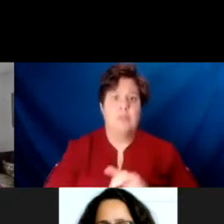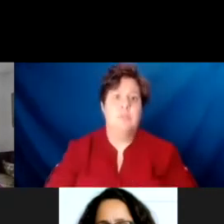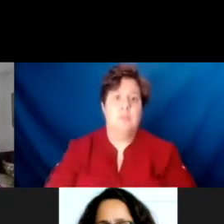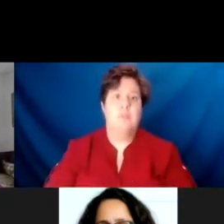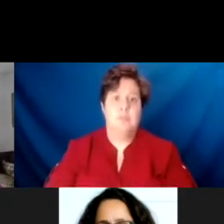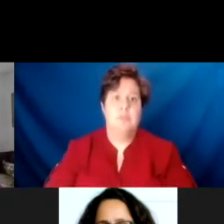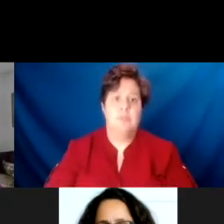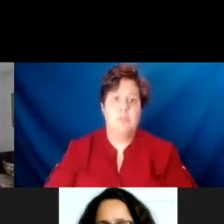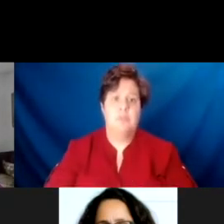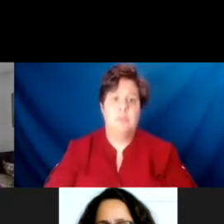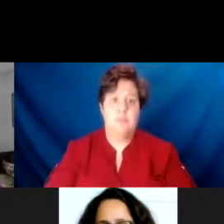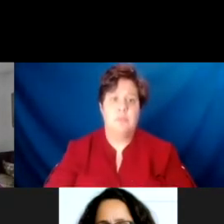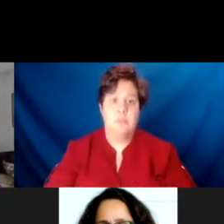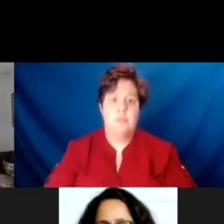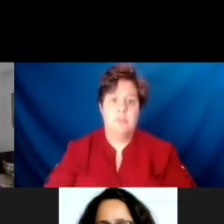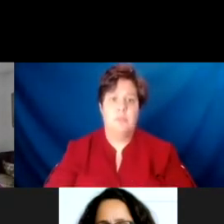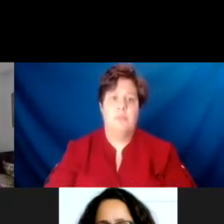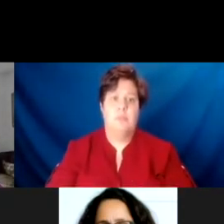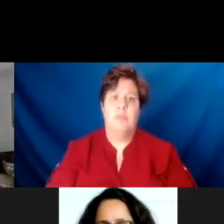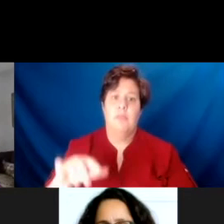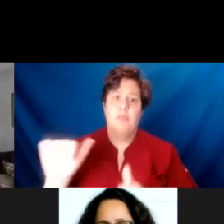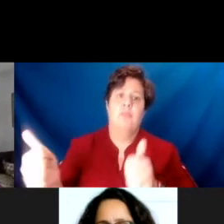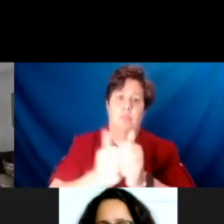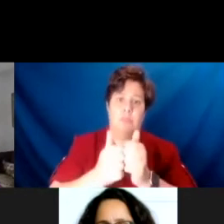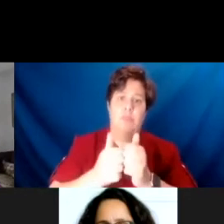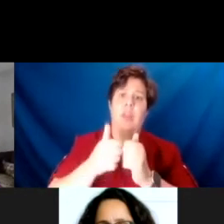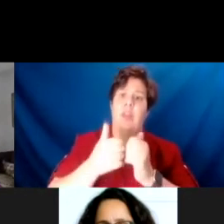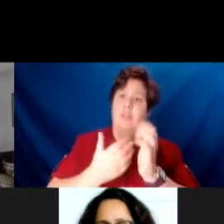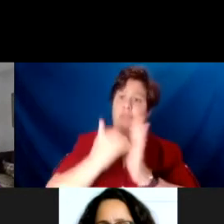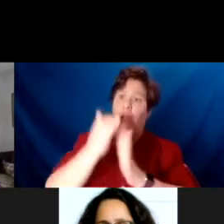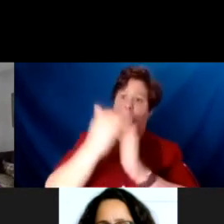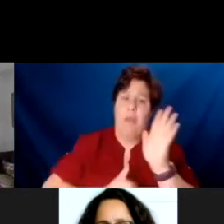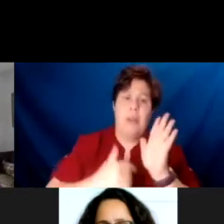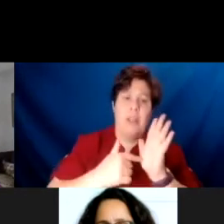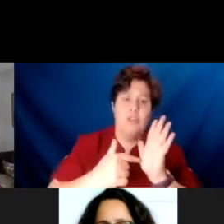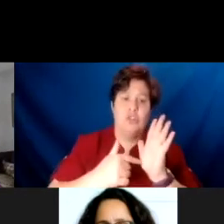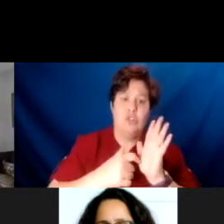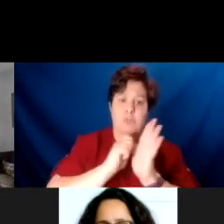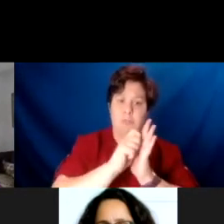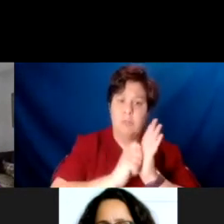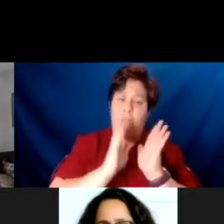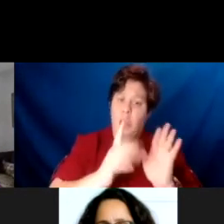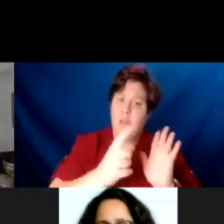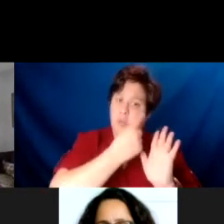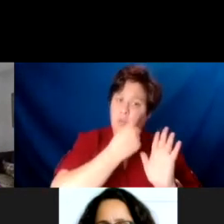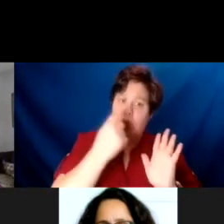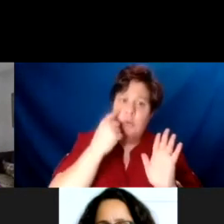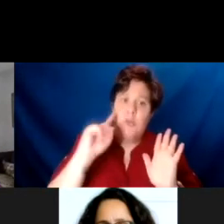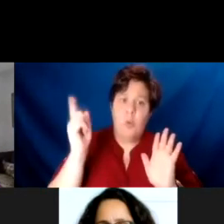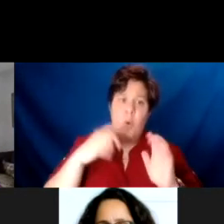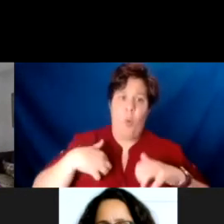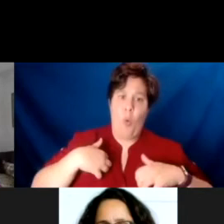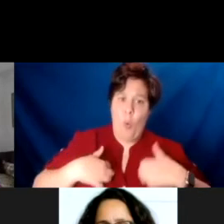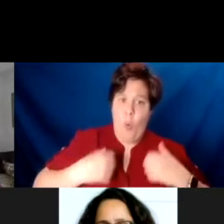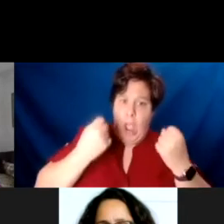Yeah, Rachel. Just seconding that. I think in the application it's about proving the kind of exciting